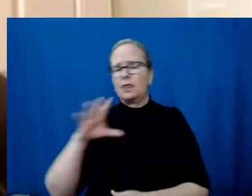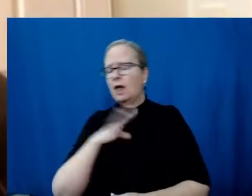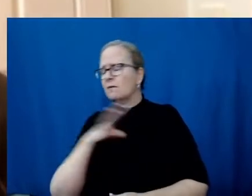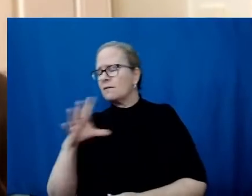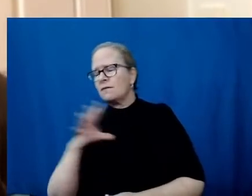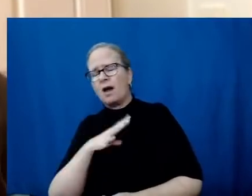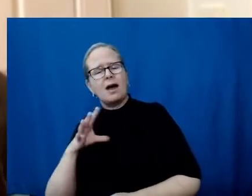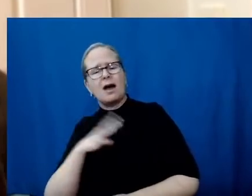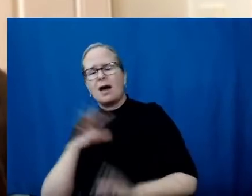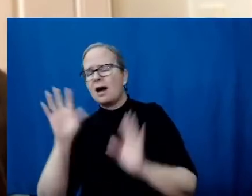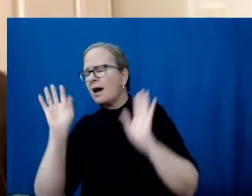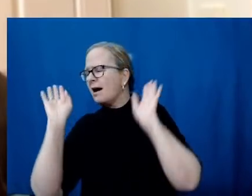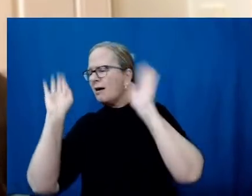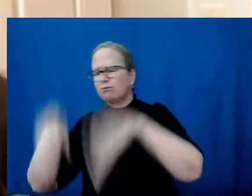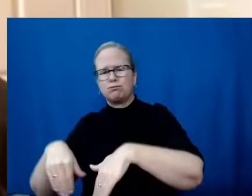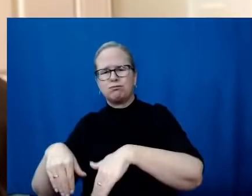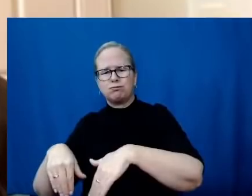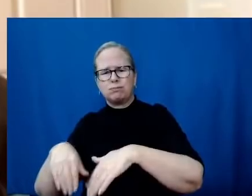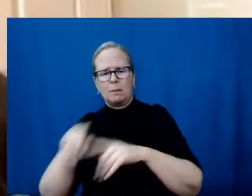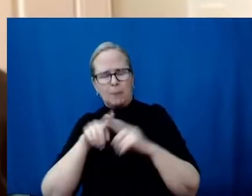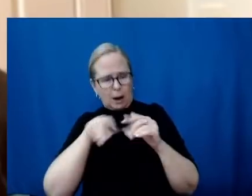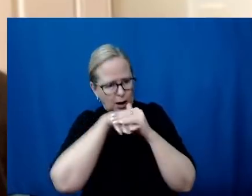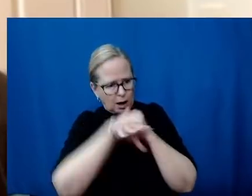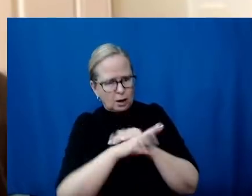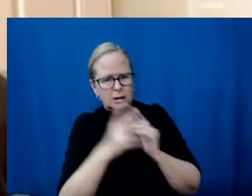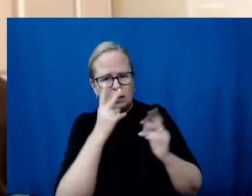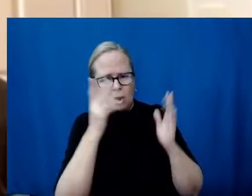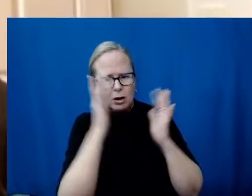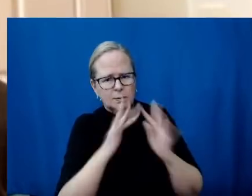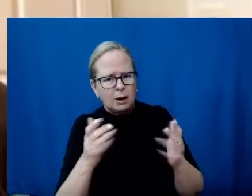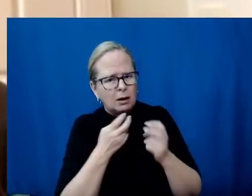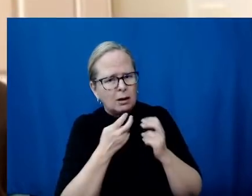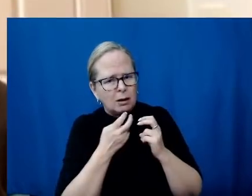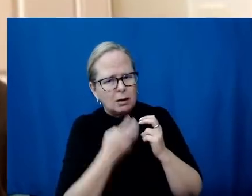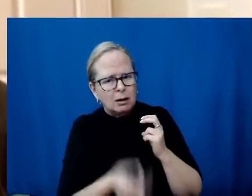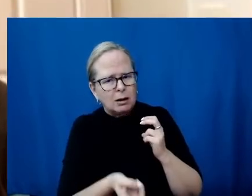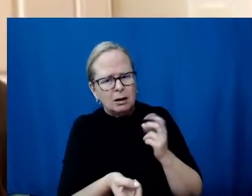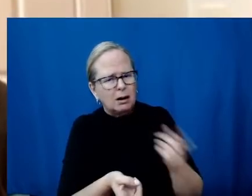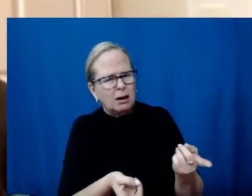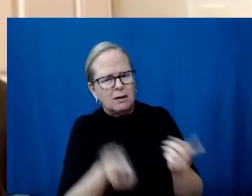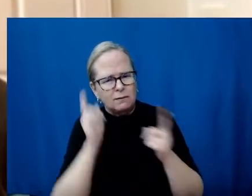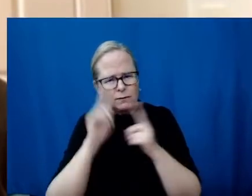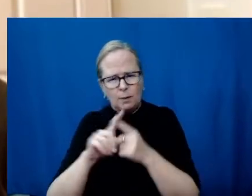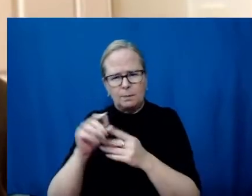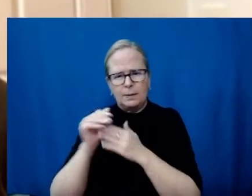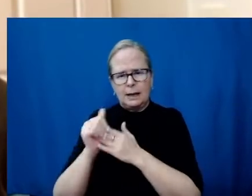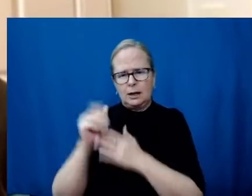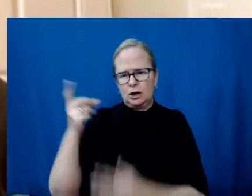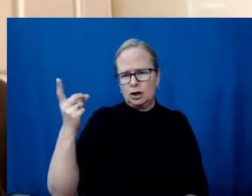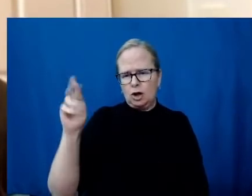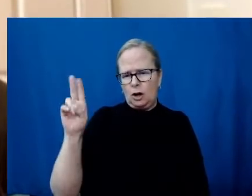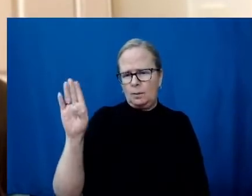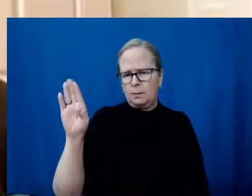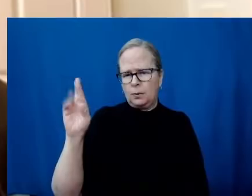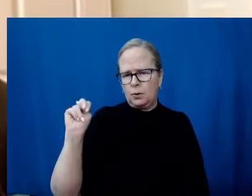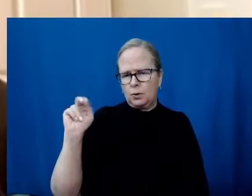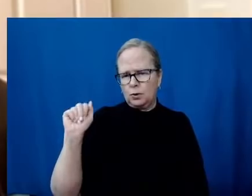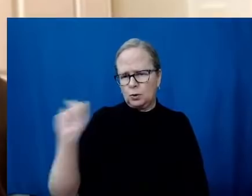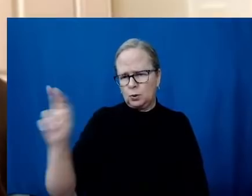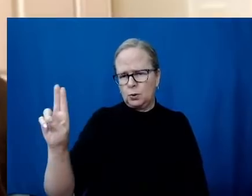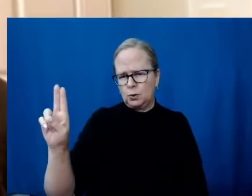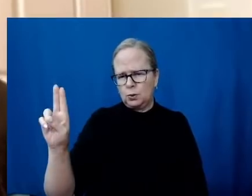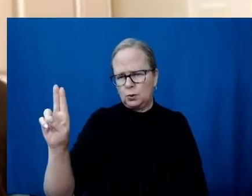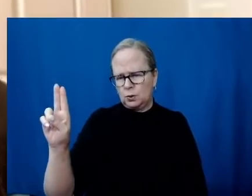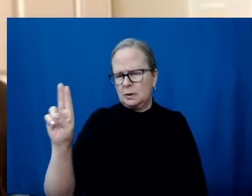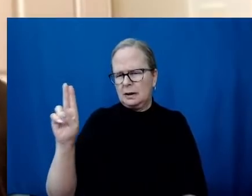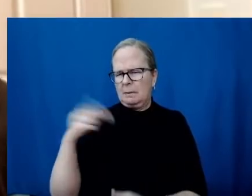are saying it's all fine, and yet we're not really hearing from Dr. Vernieu and some of the AHS leaders who would absolutely be able to paint the